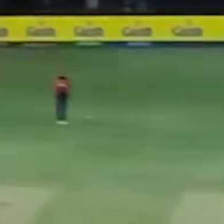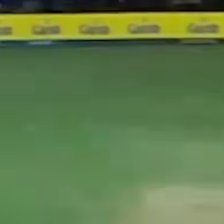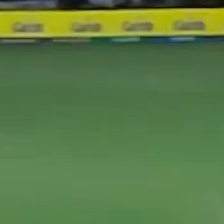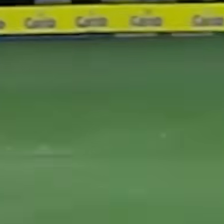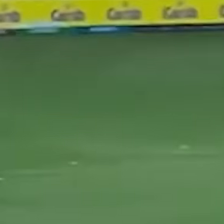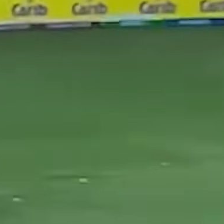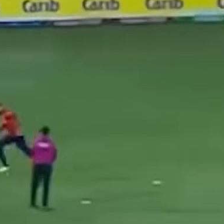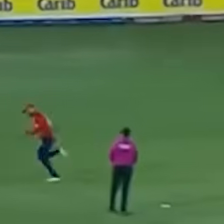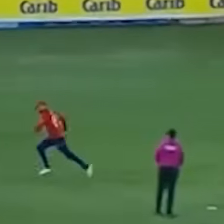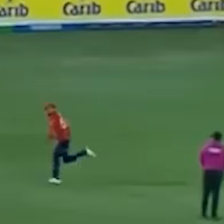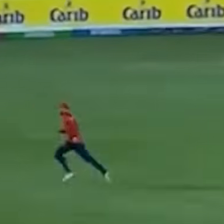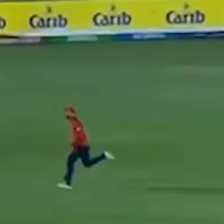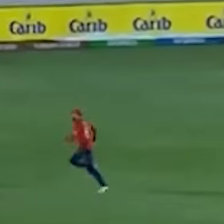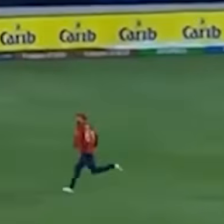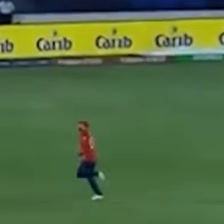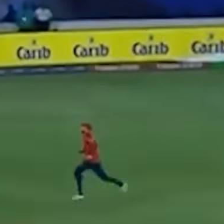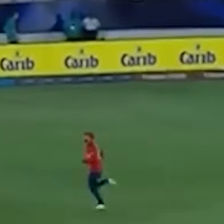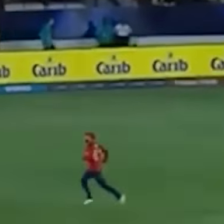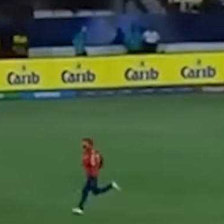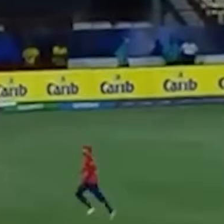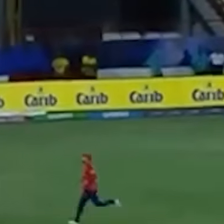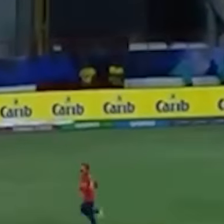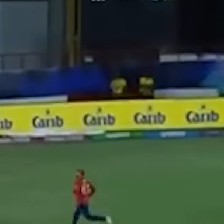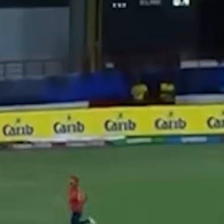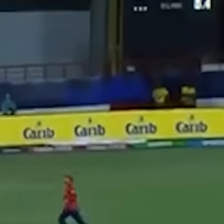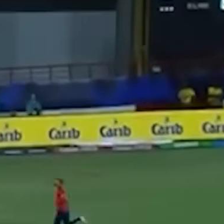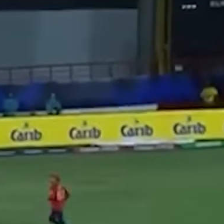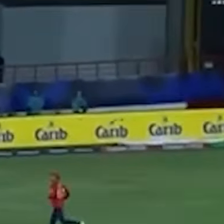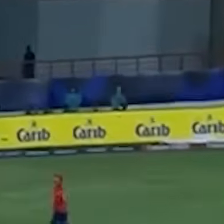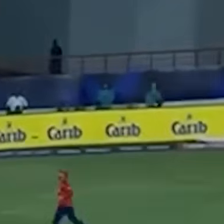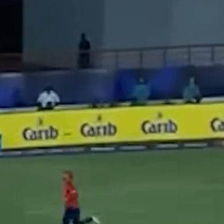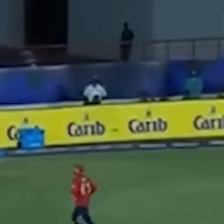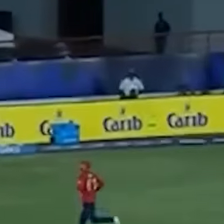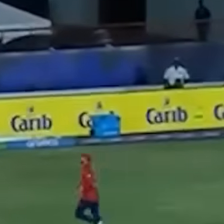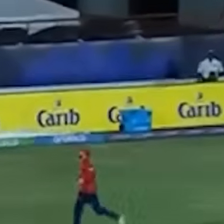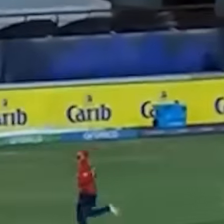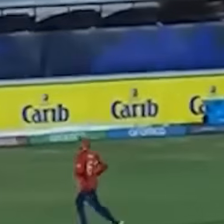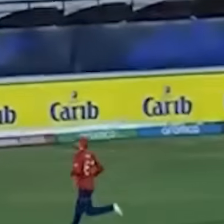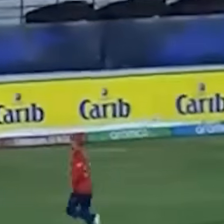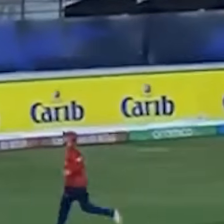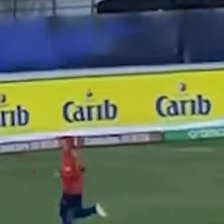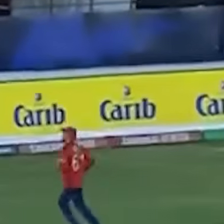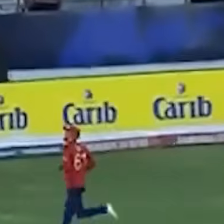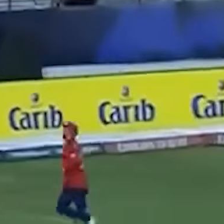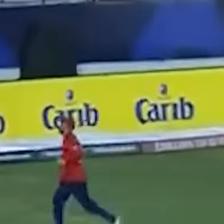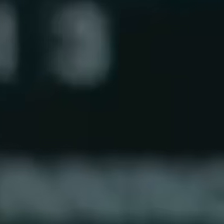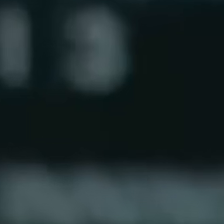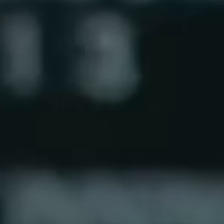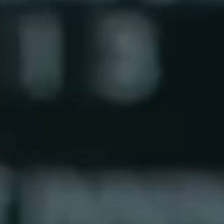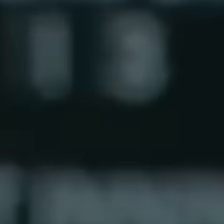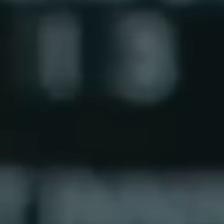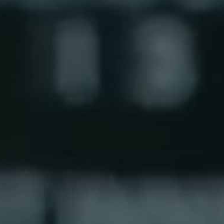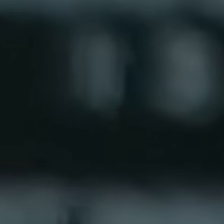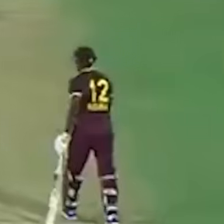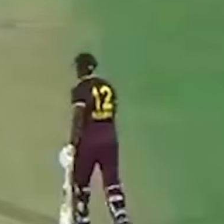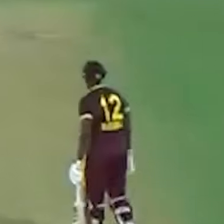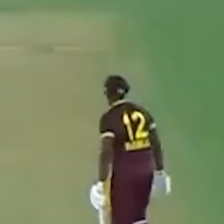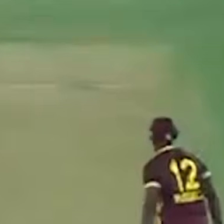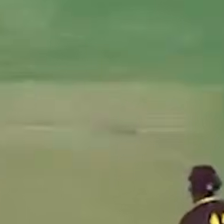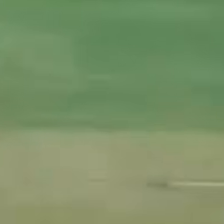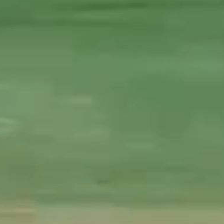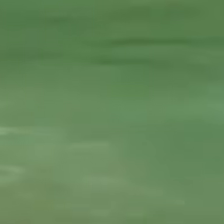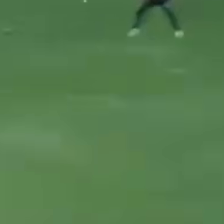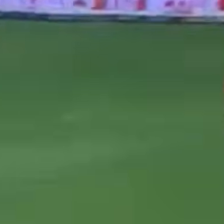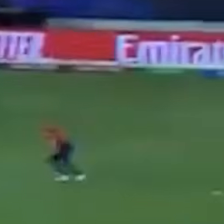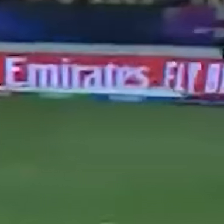consistent performances across international and franchise cricket, solidifying his status as a formidable force in the T20